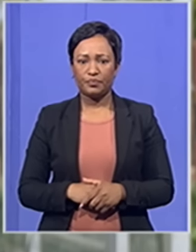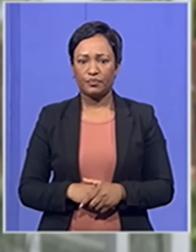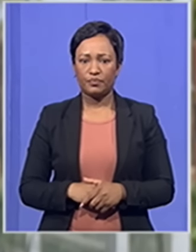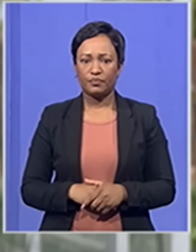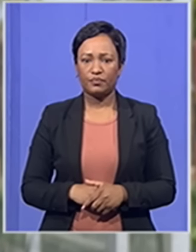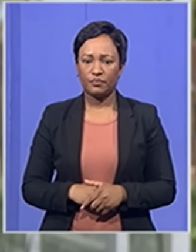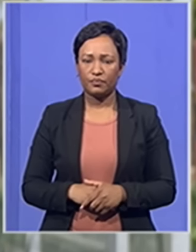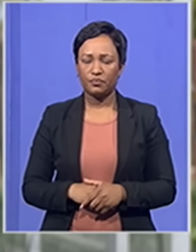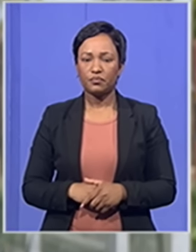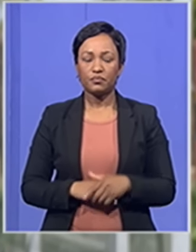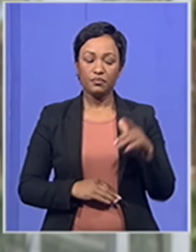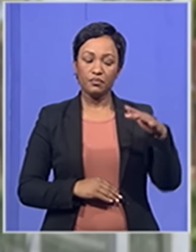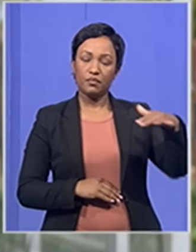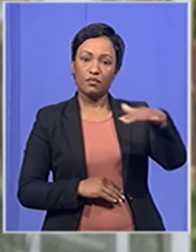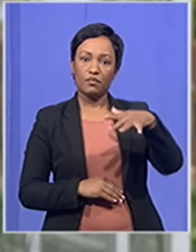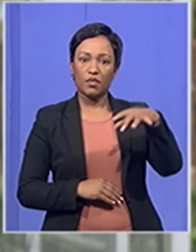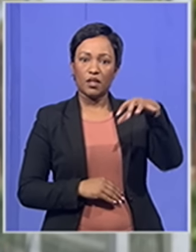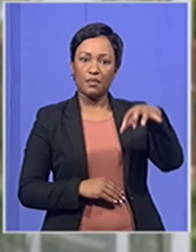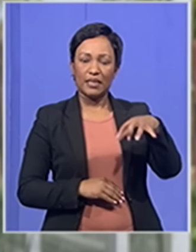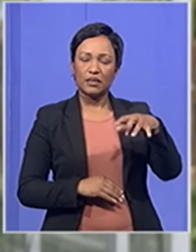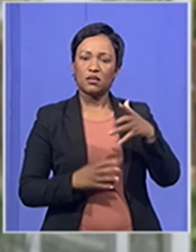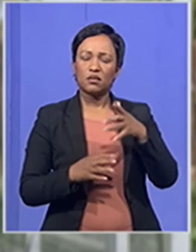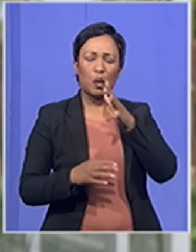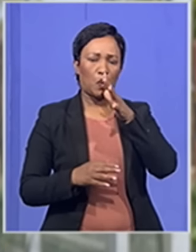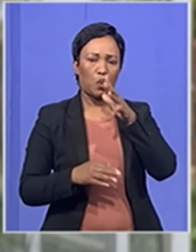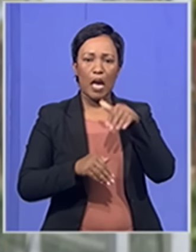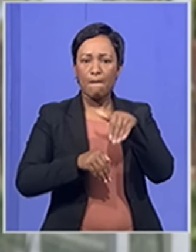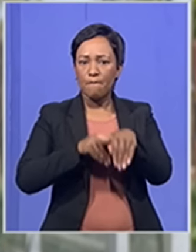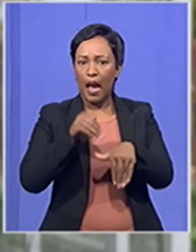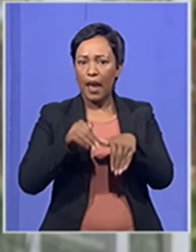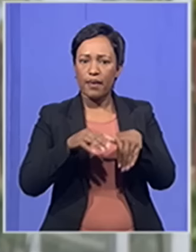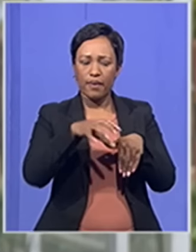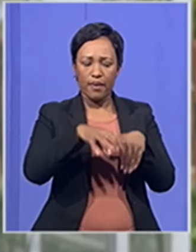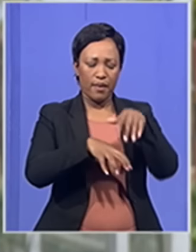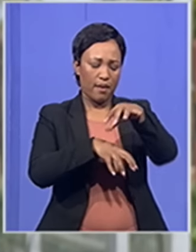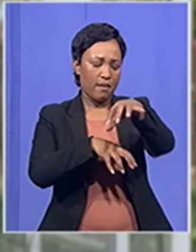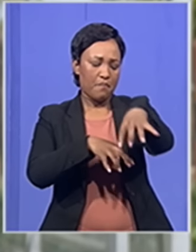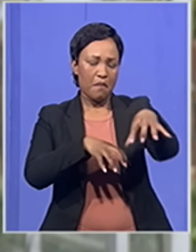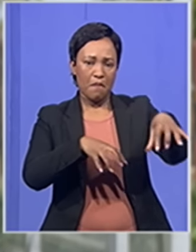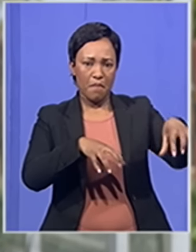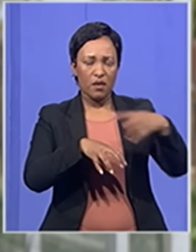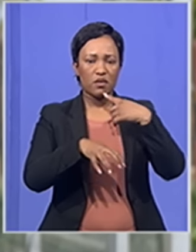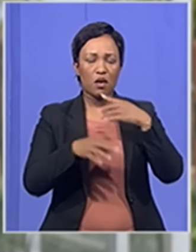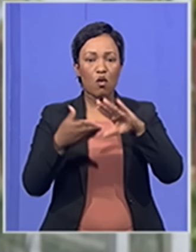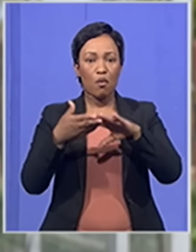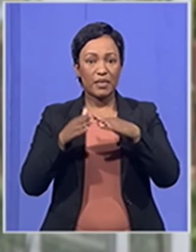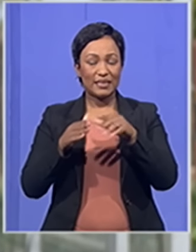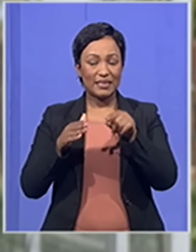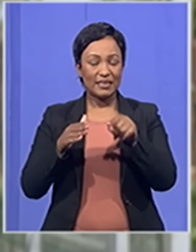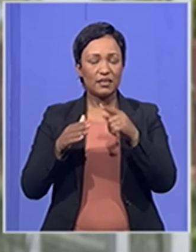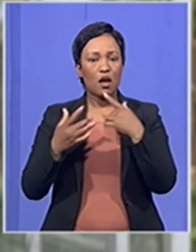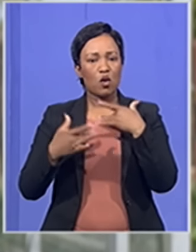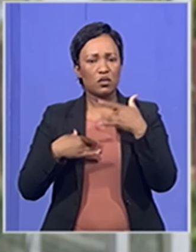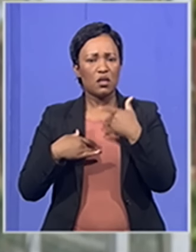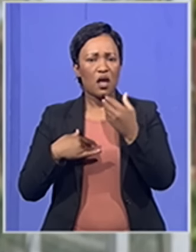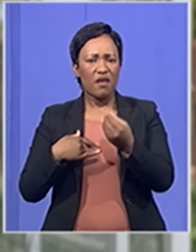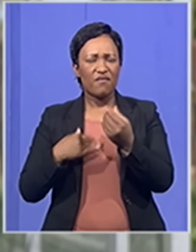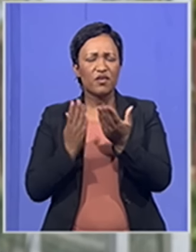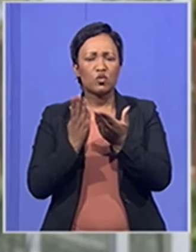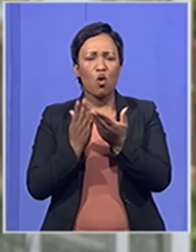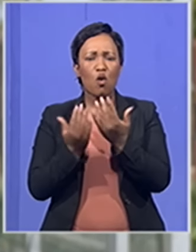La mafelo a dikologilweng ke meepo mo Rustenburg. Baagi ba re ba tshwengwa ke gore go fisiwa ga diphaposi borutelo di le 3 go ka nna ga tlhalosa